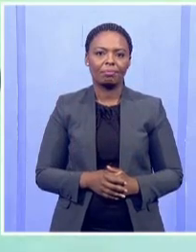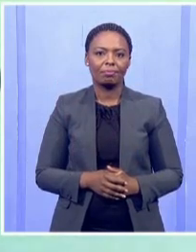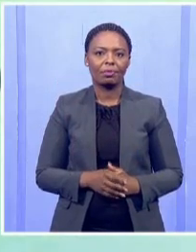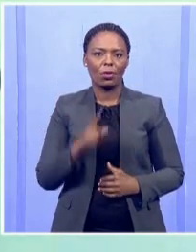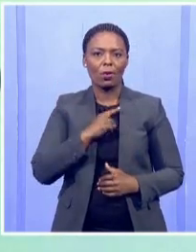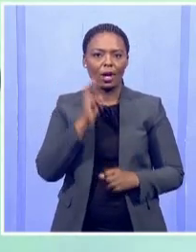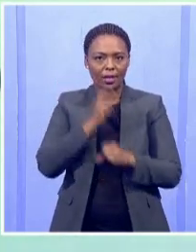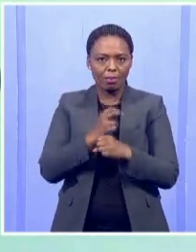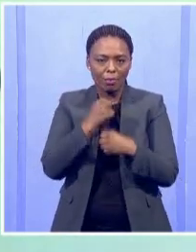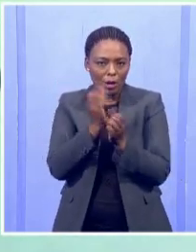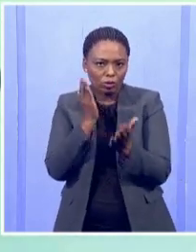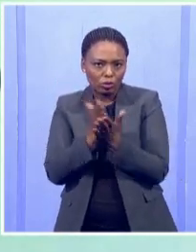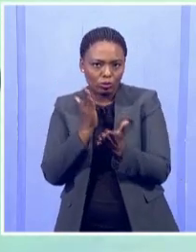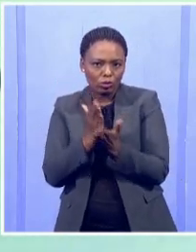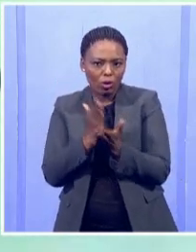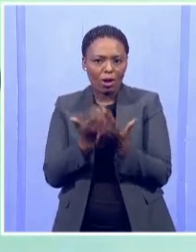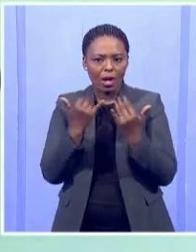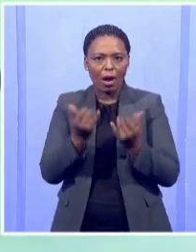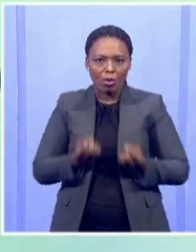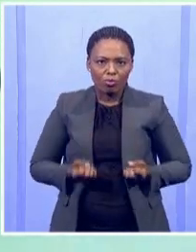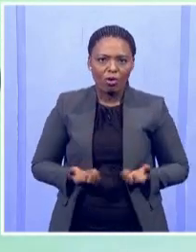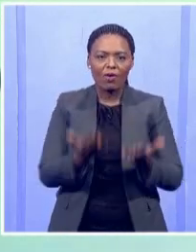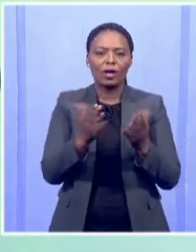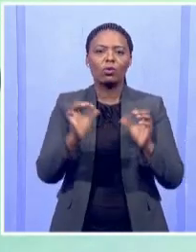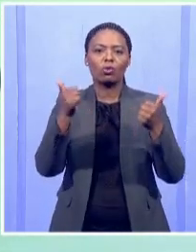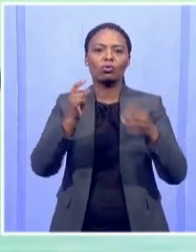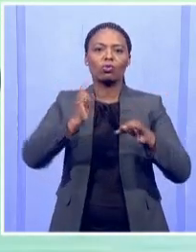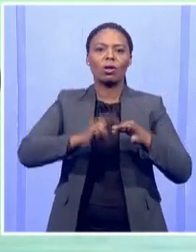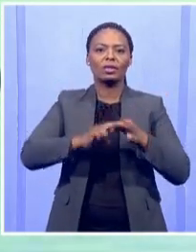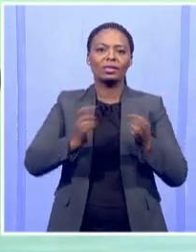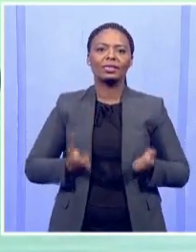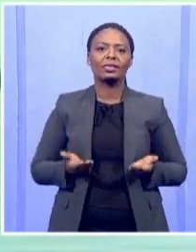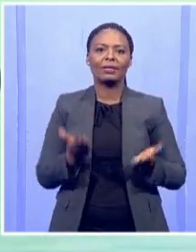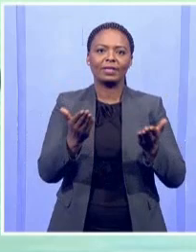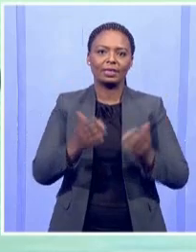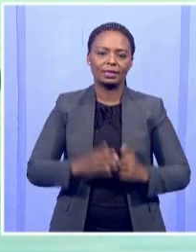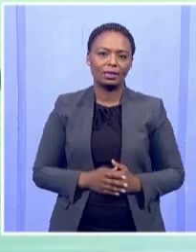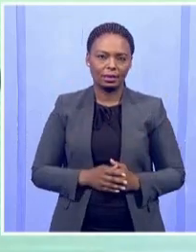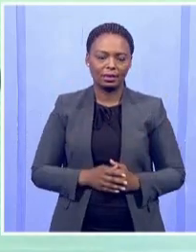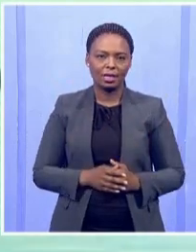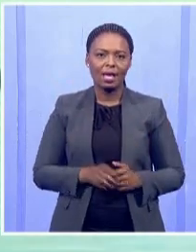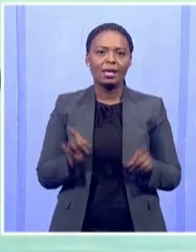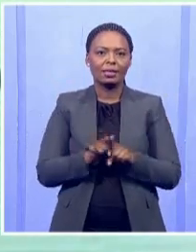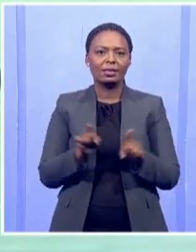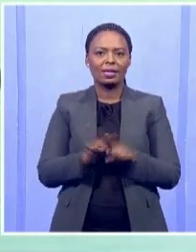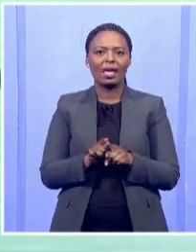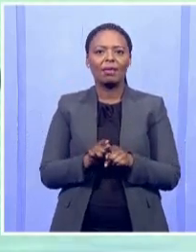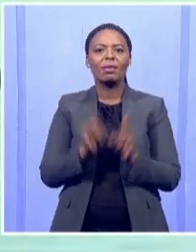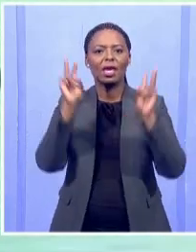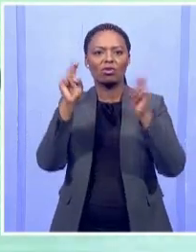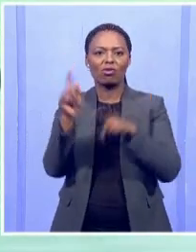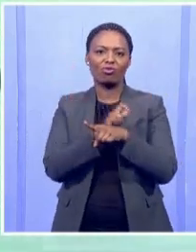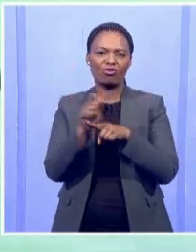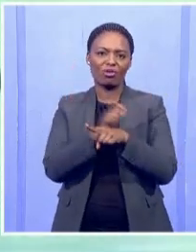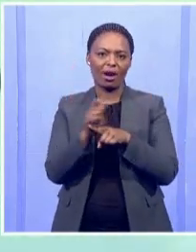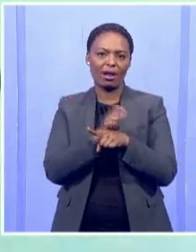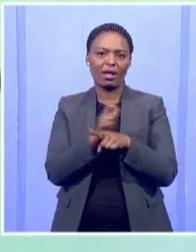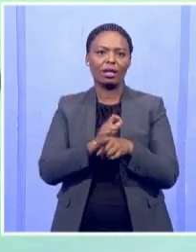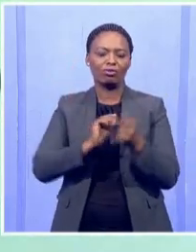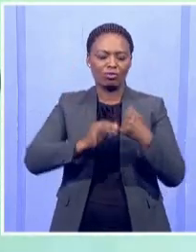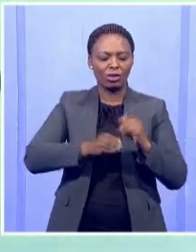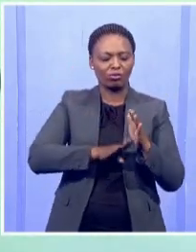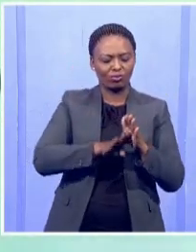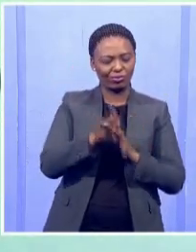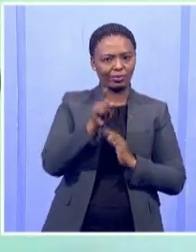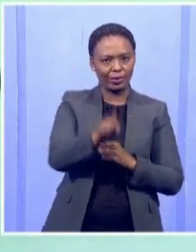making sure that we can provide good quality services, but also even in terms of training. So the more